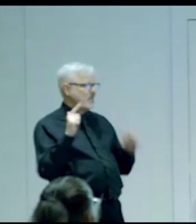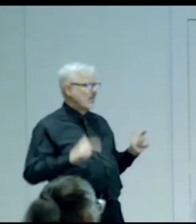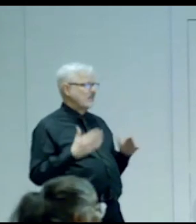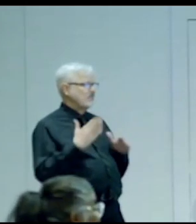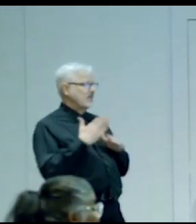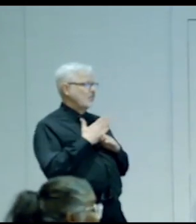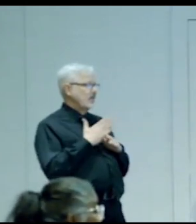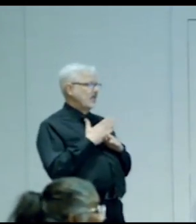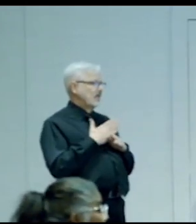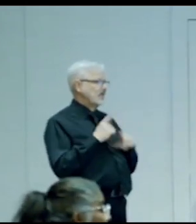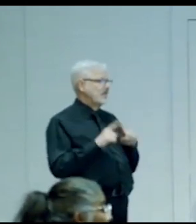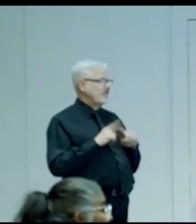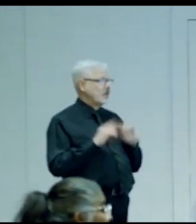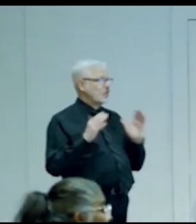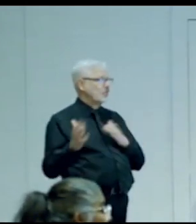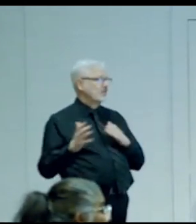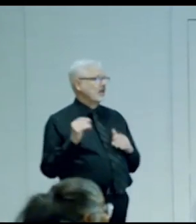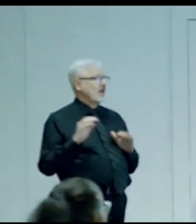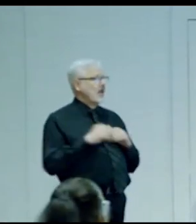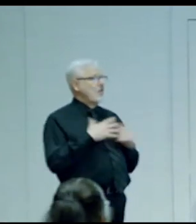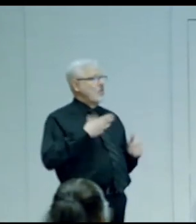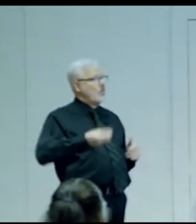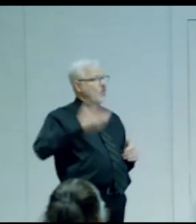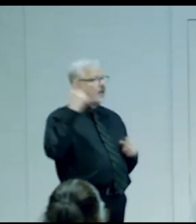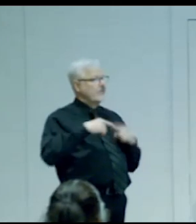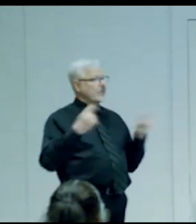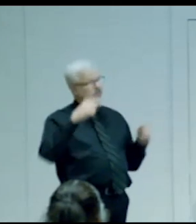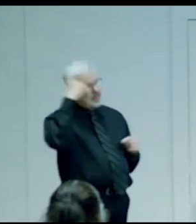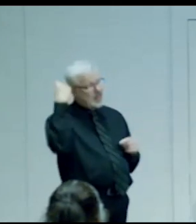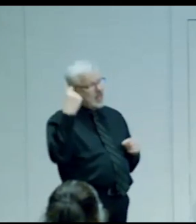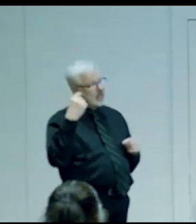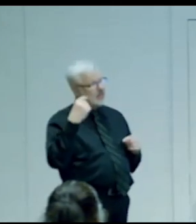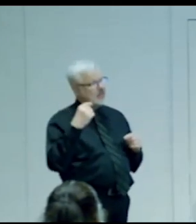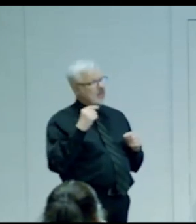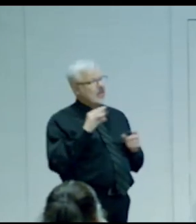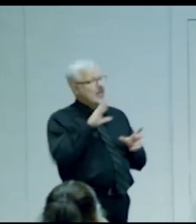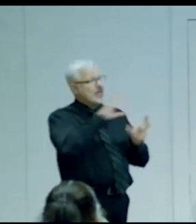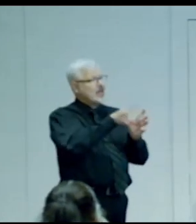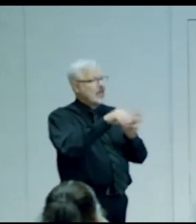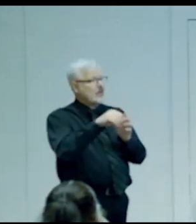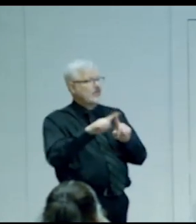in and down the white or black actually and so